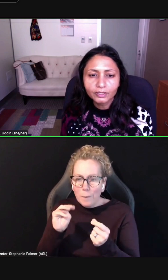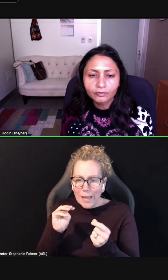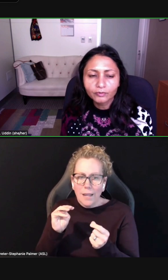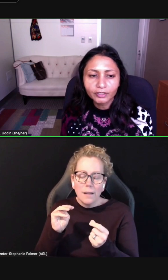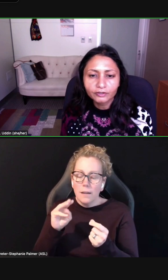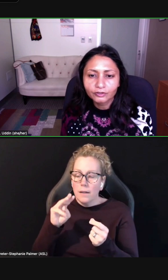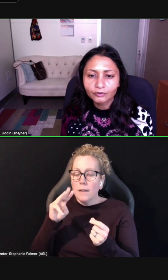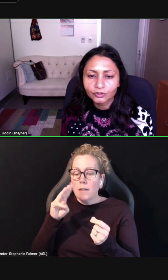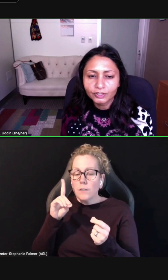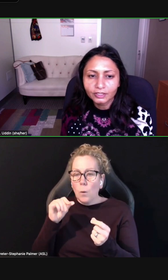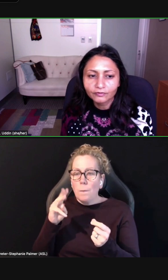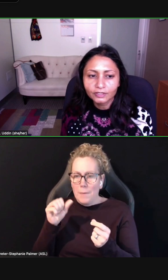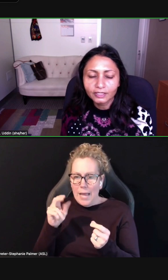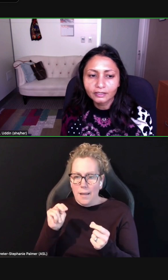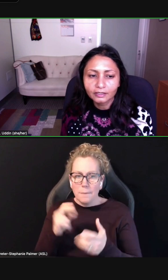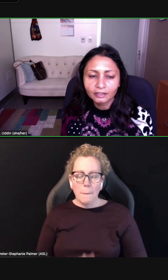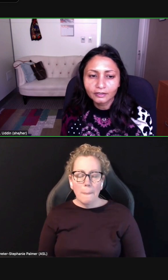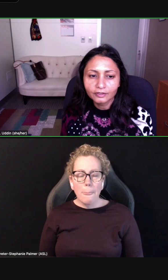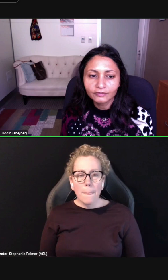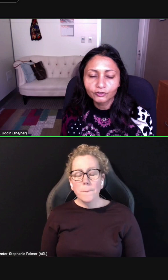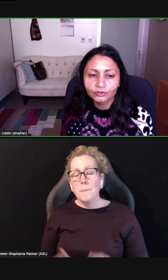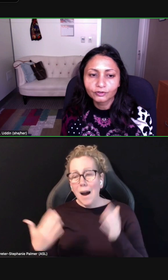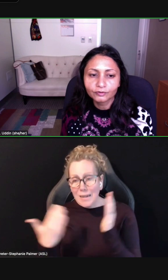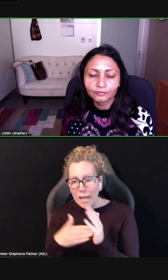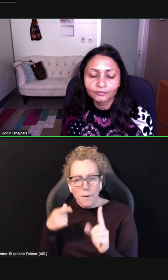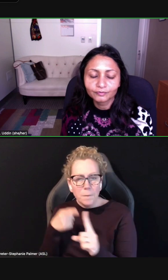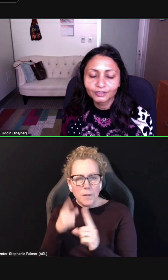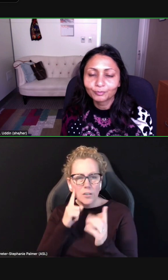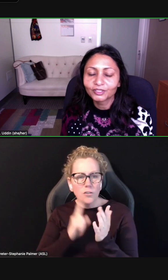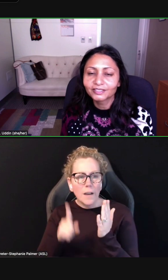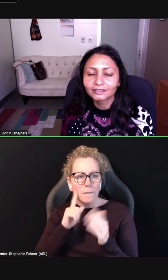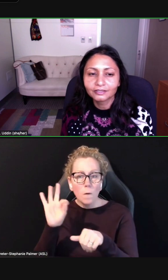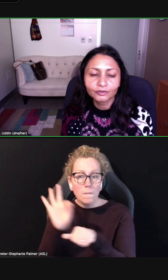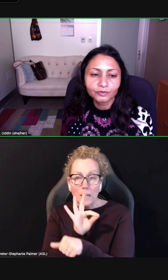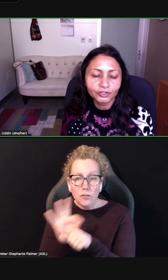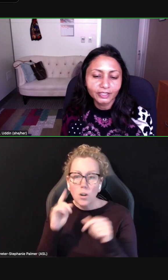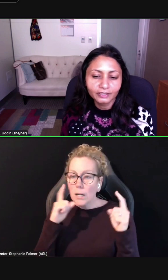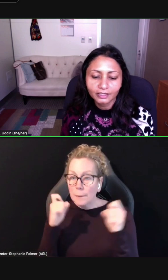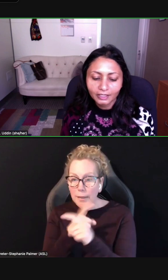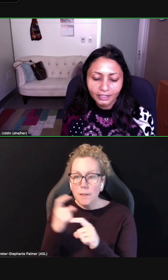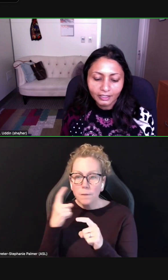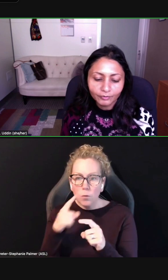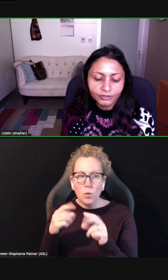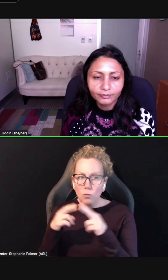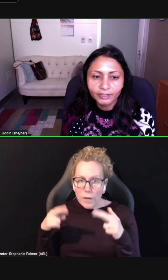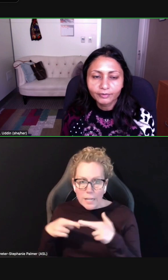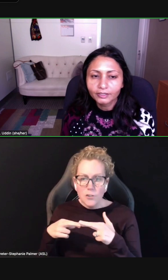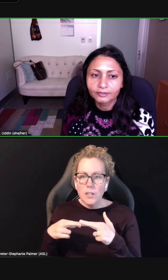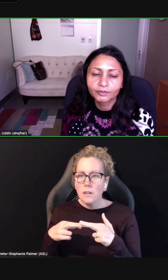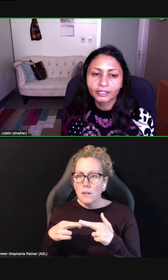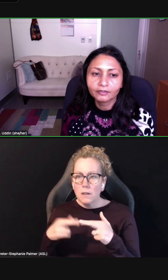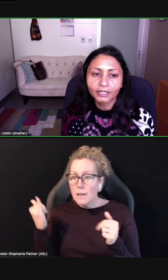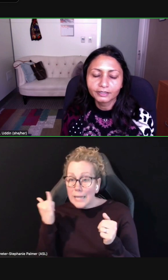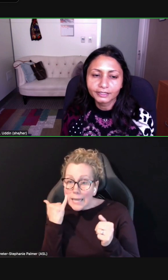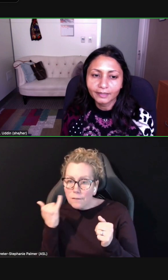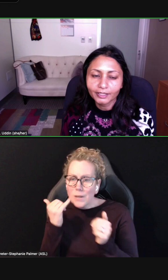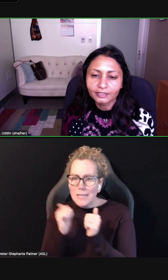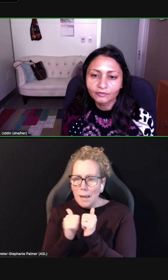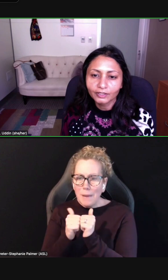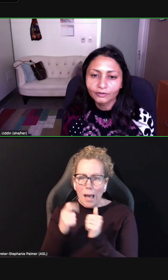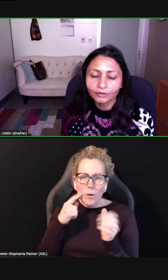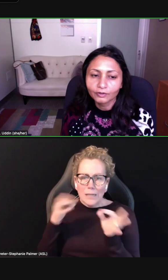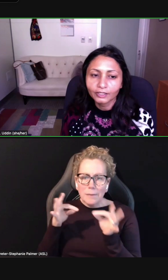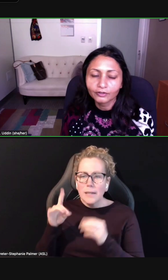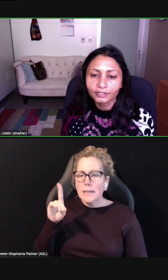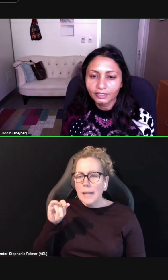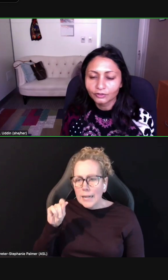So one thing we wanted to do is just see if this had this functional complexity of the region could somehow be explained by dynamics